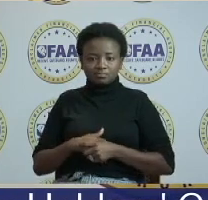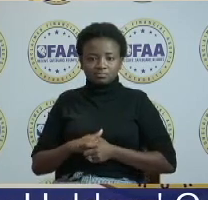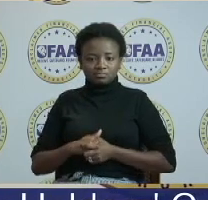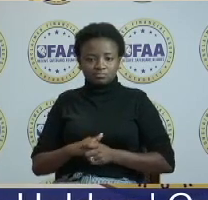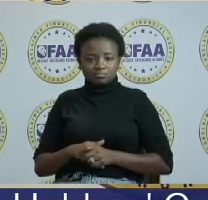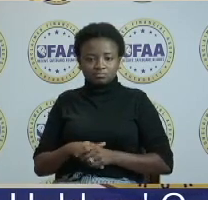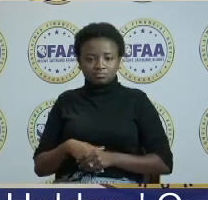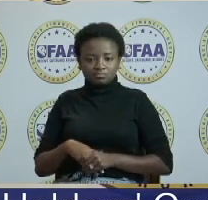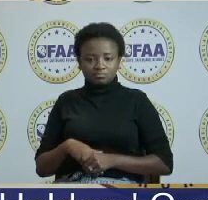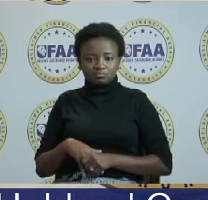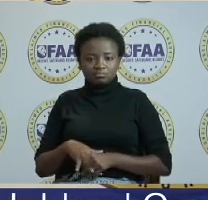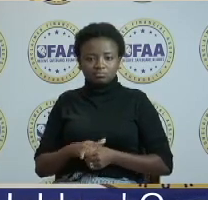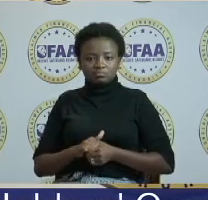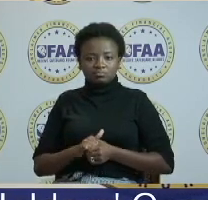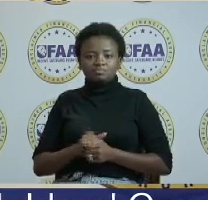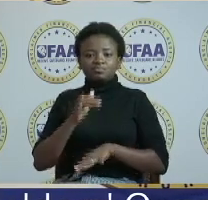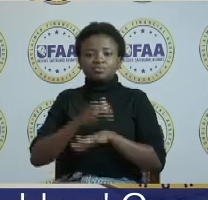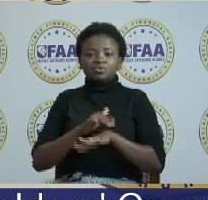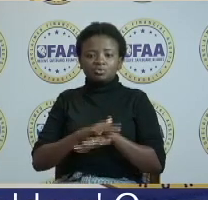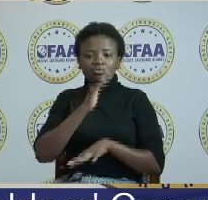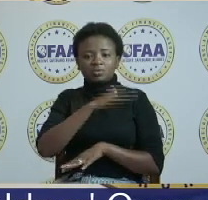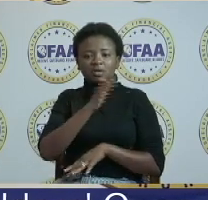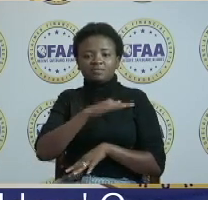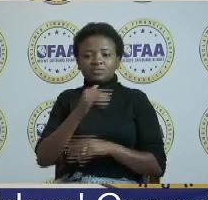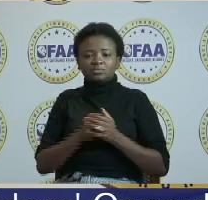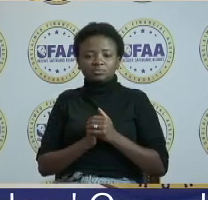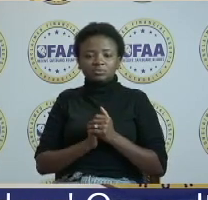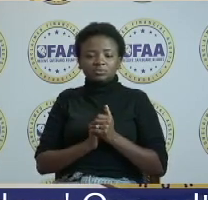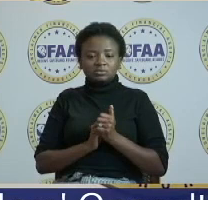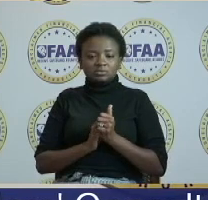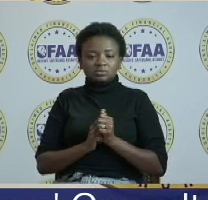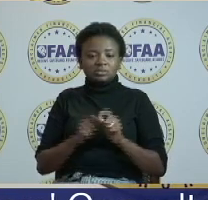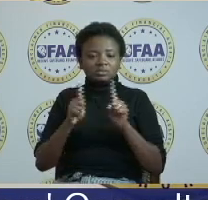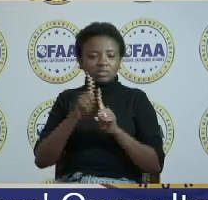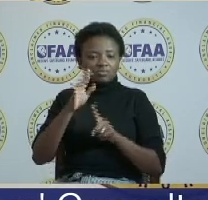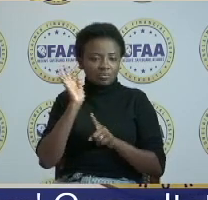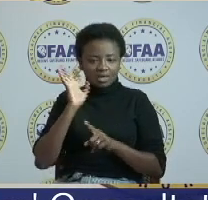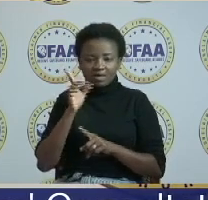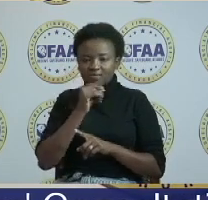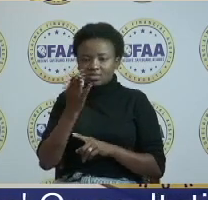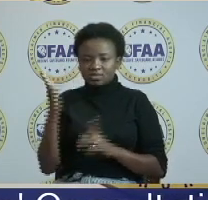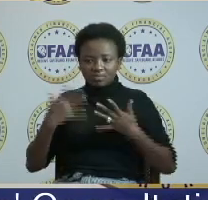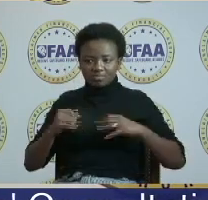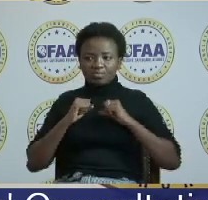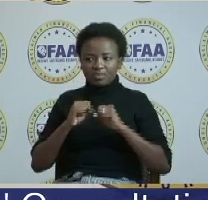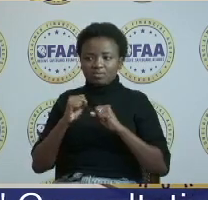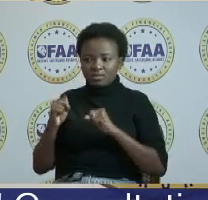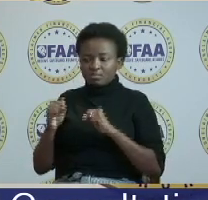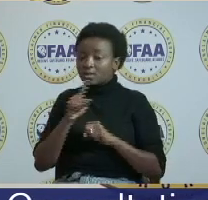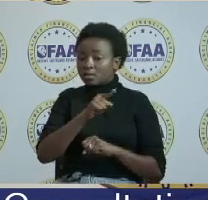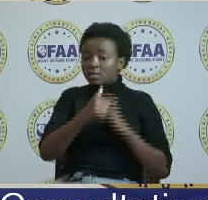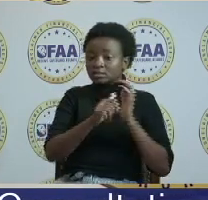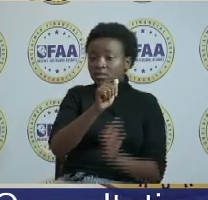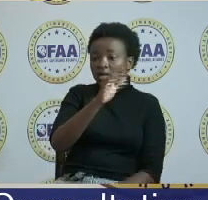afternoon. And as you have heard even from my seniors, that this act, Unclaimed Financial Assets Act